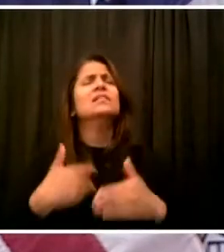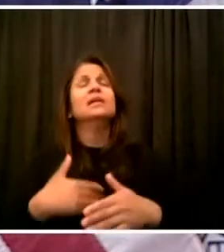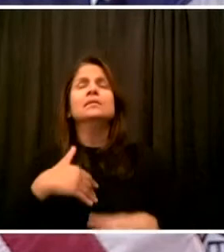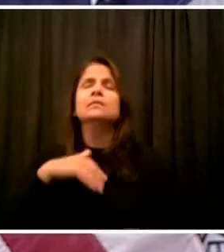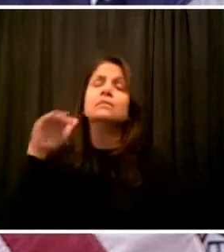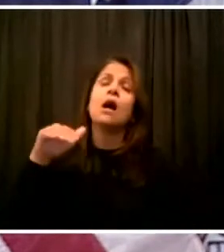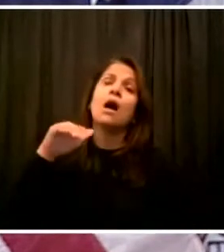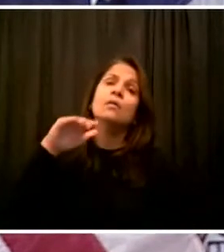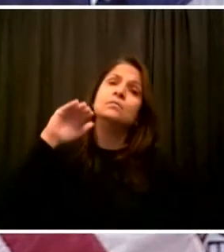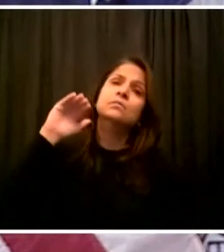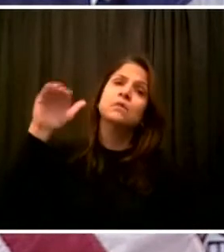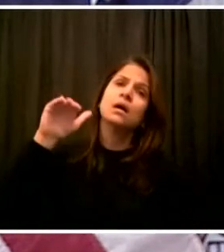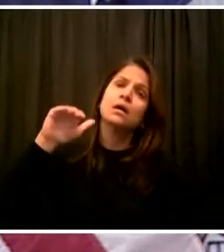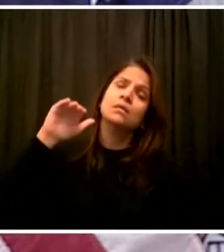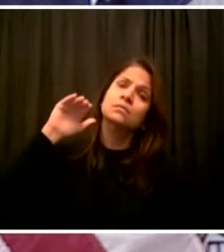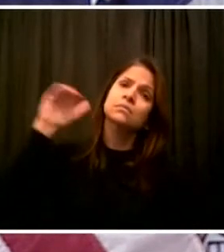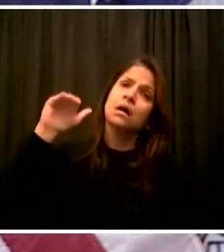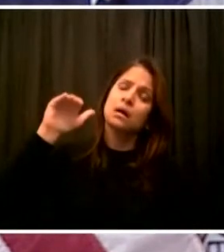team,